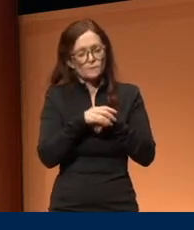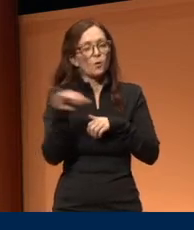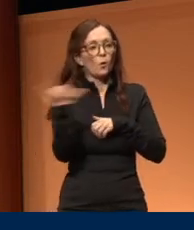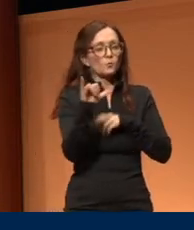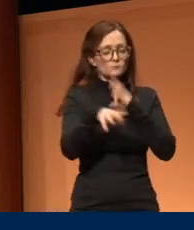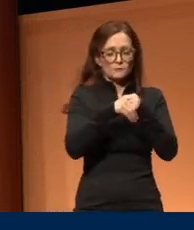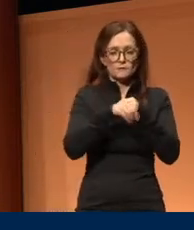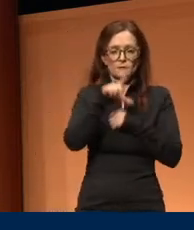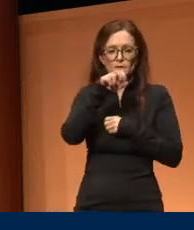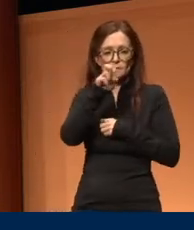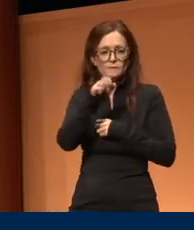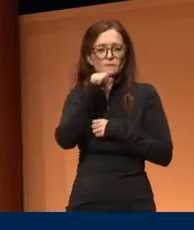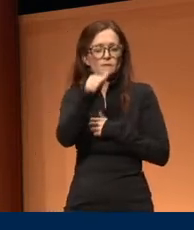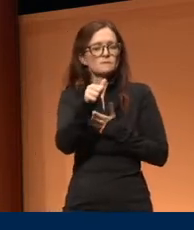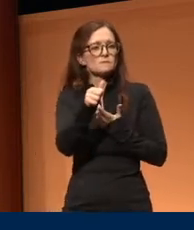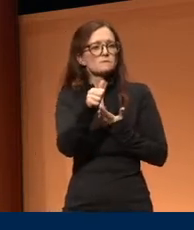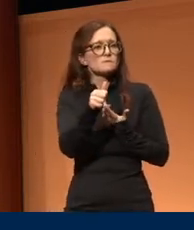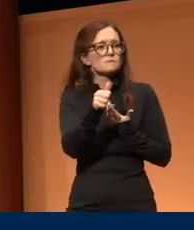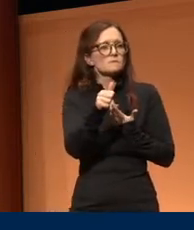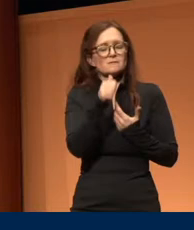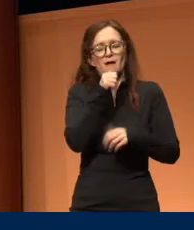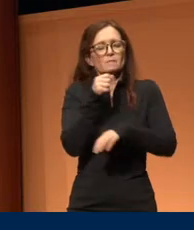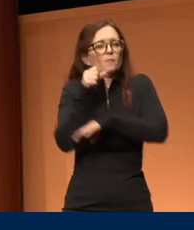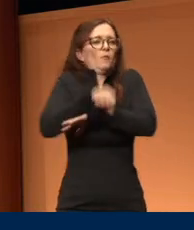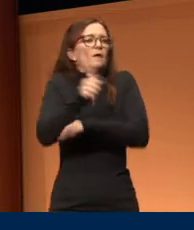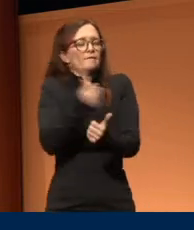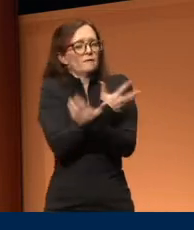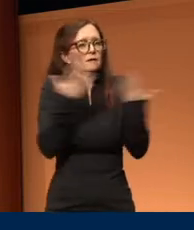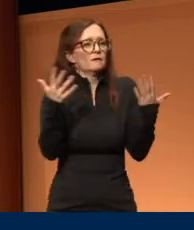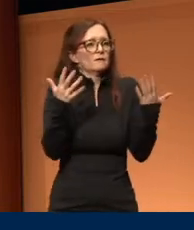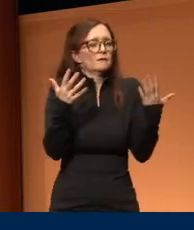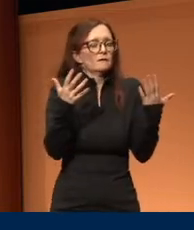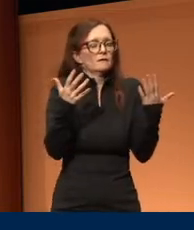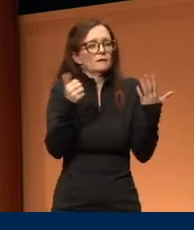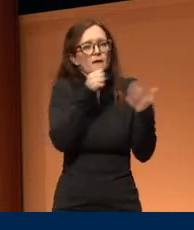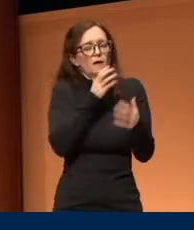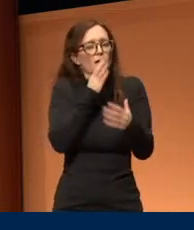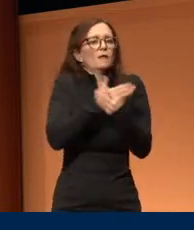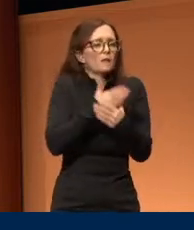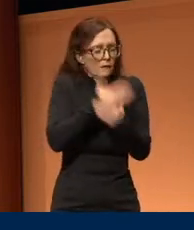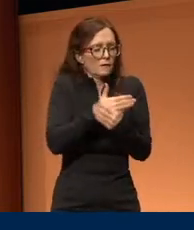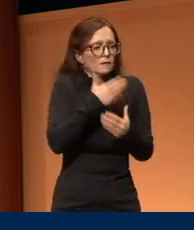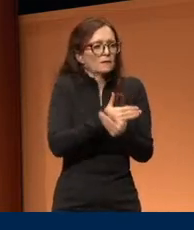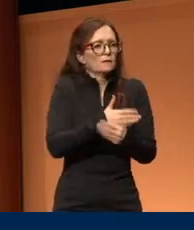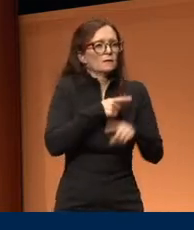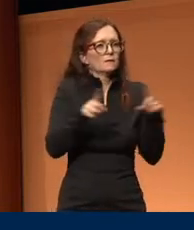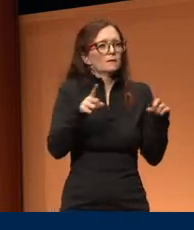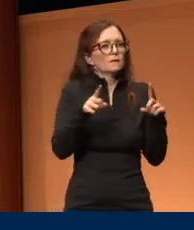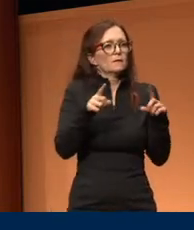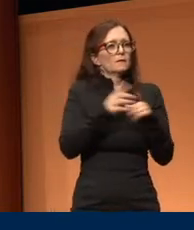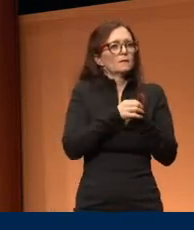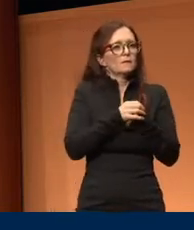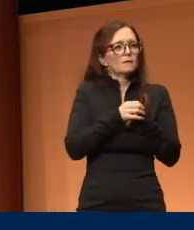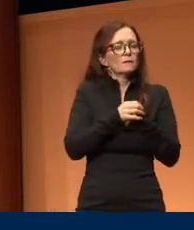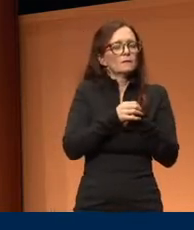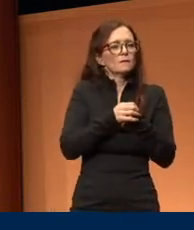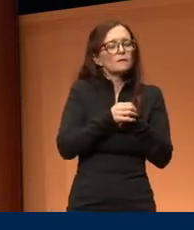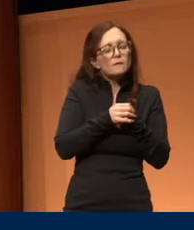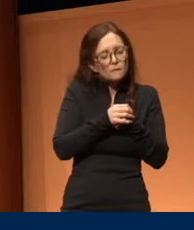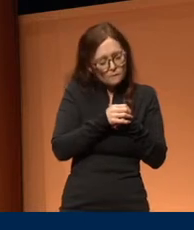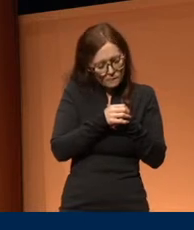Additionally, love was not all that forgiving either. Omar's disruptive interruptions were tolerated while still being judged for what they